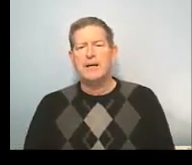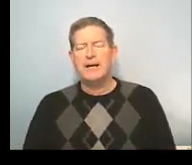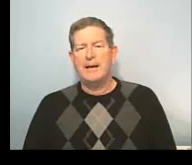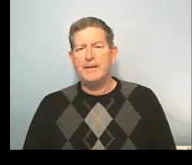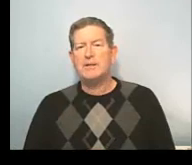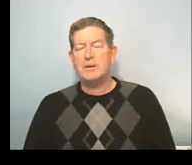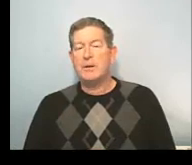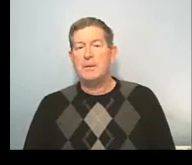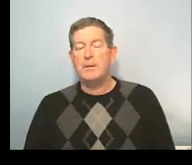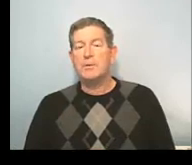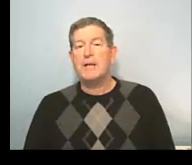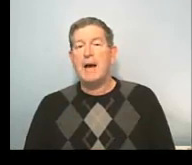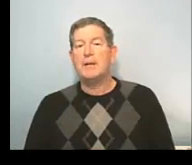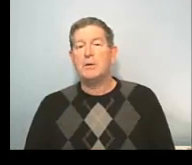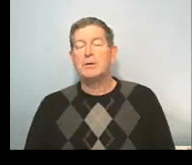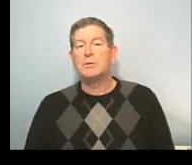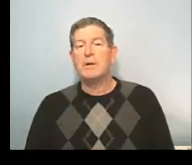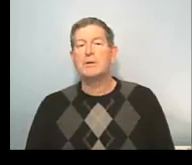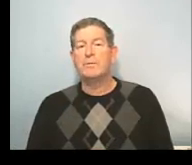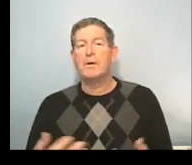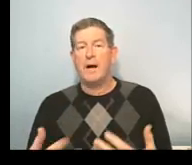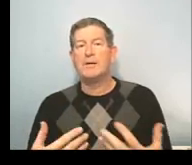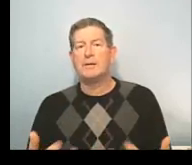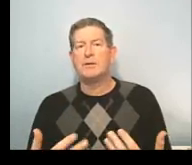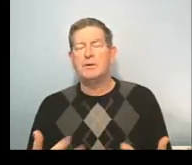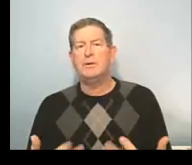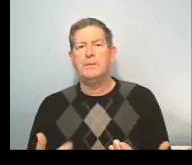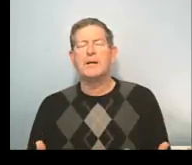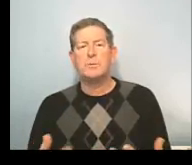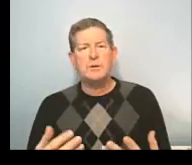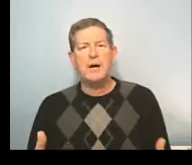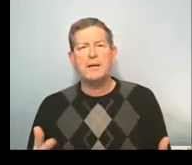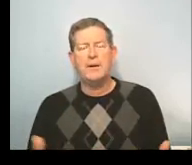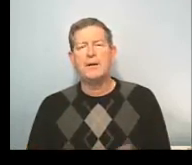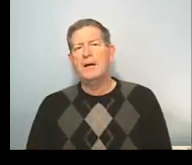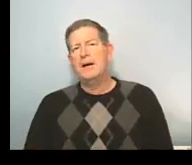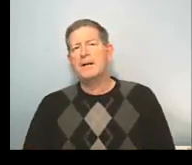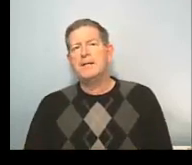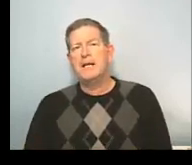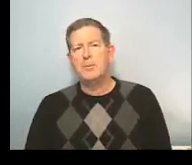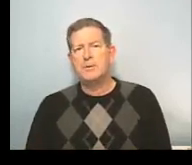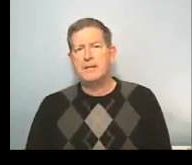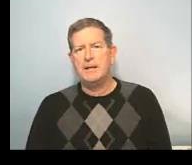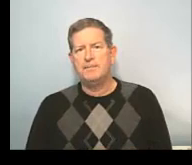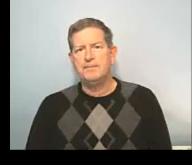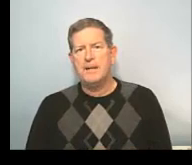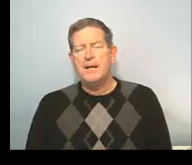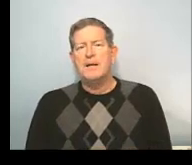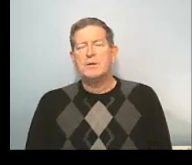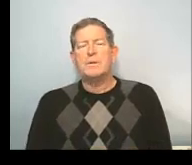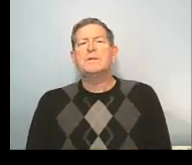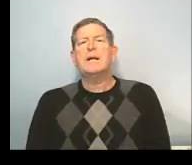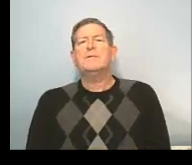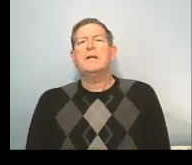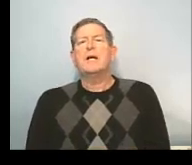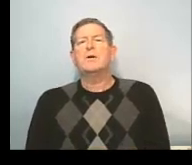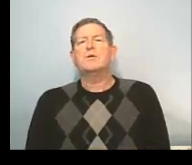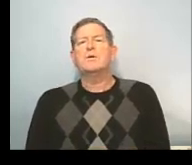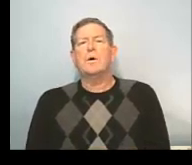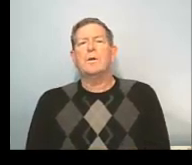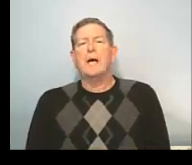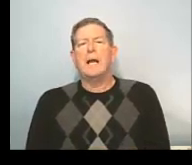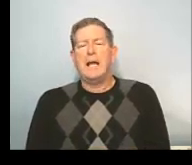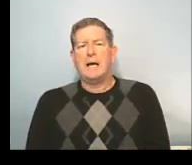place. And this is going to be the most commonly used expression for us in this unit because we're talking about our daily routine. So instead of